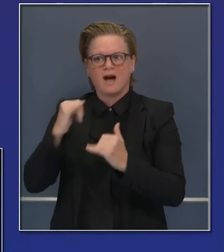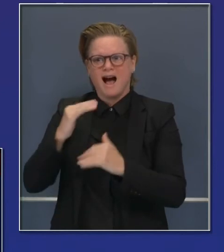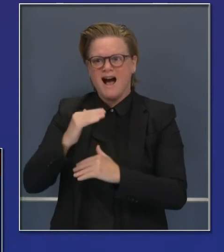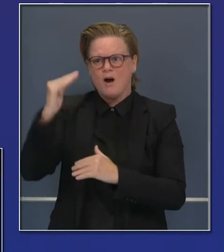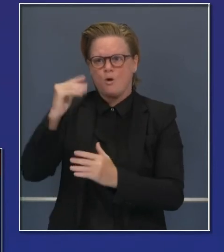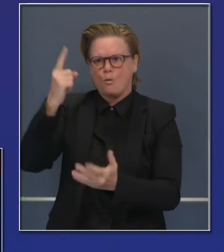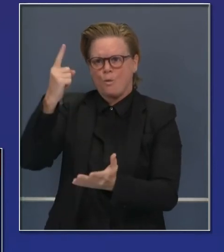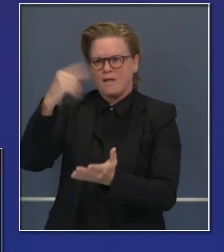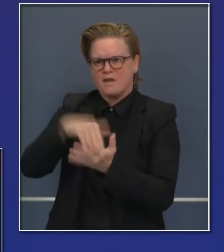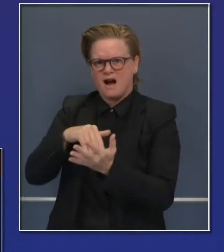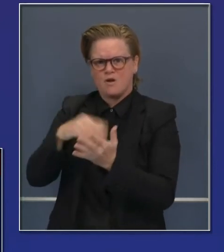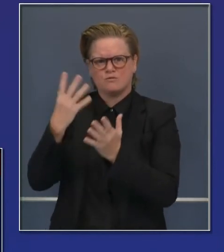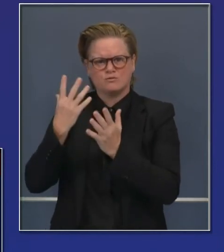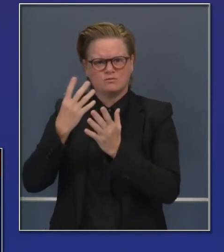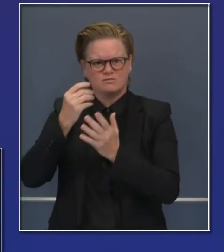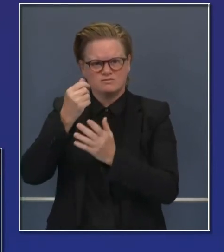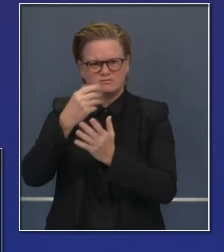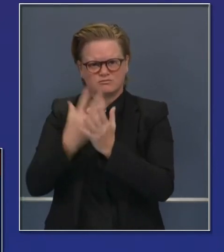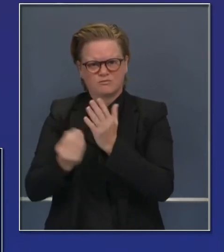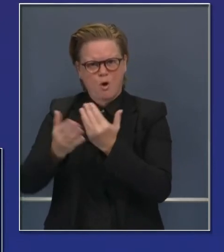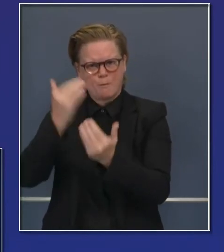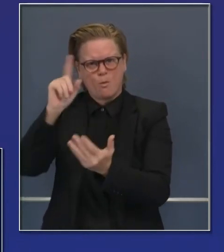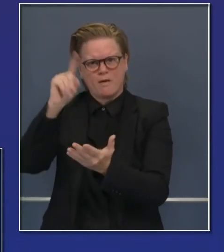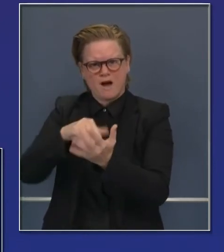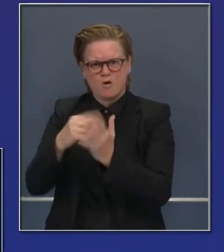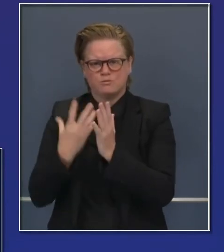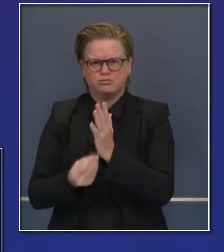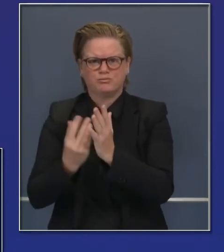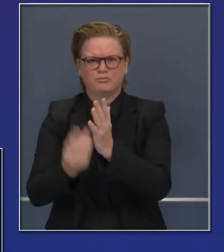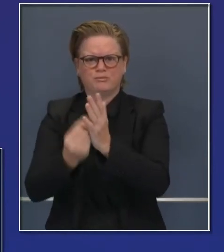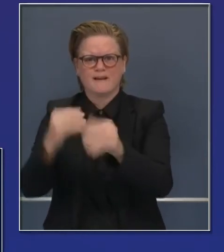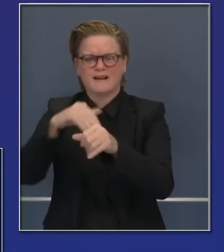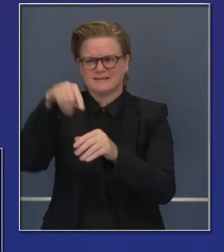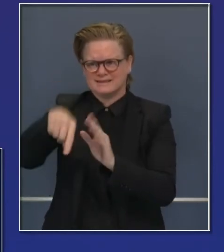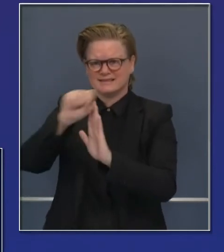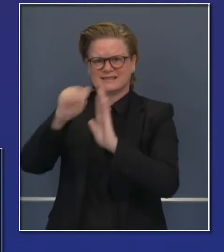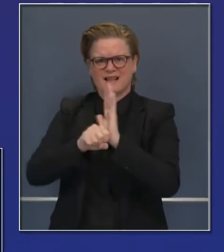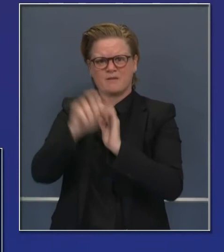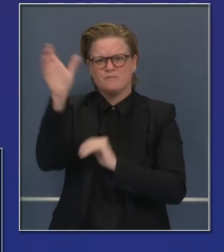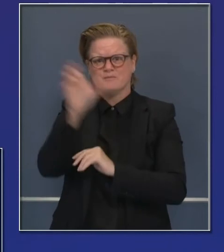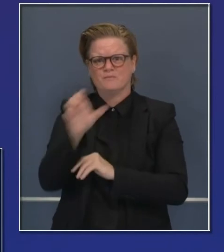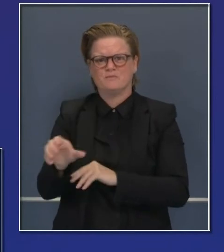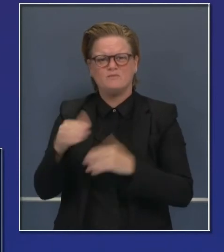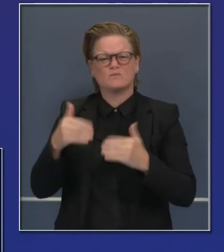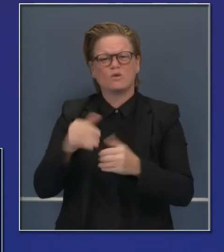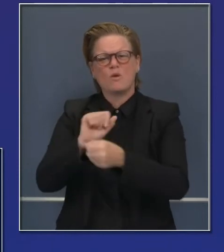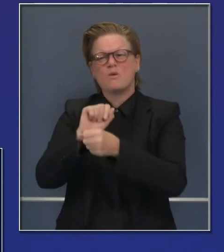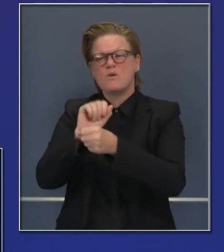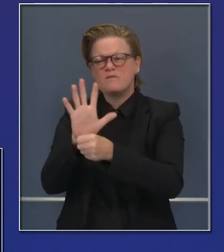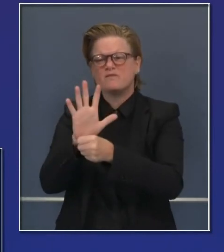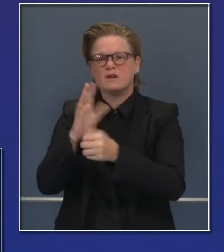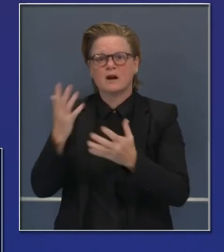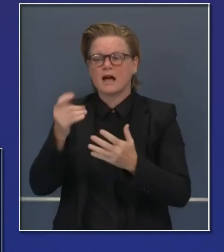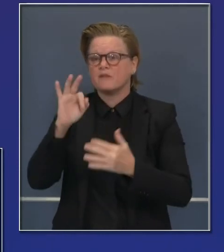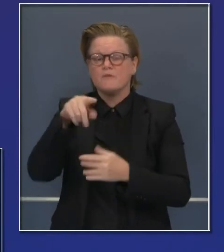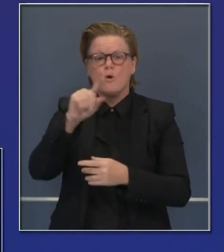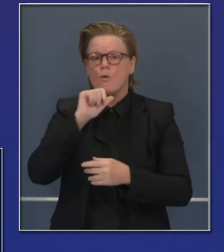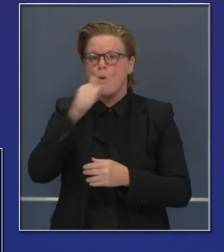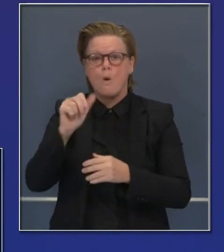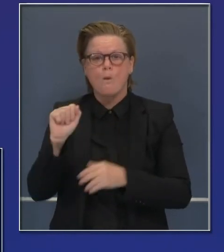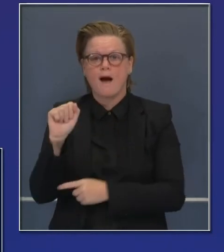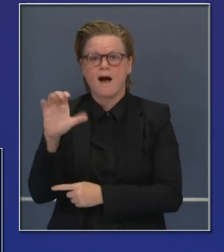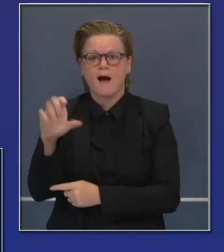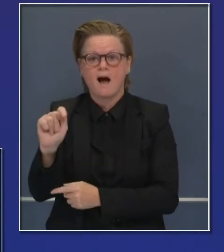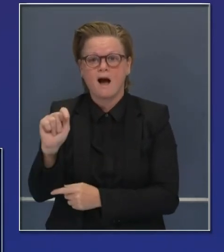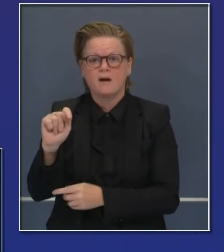to COVID-19. The bottom line is, if we don't act now, our hospital system will be overwhelmed. If we don't